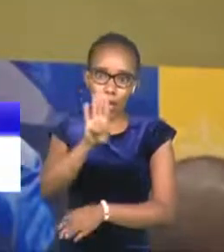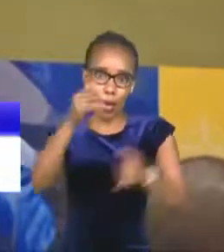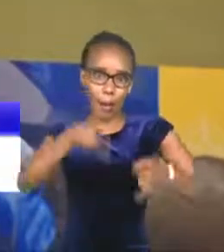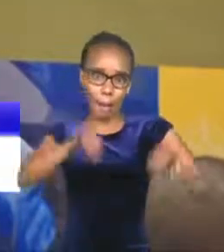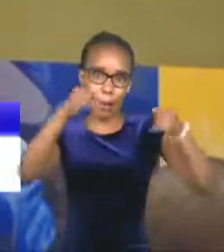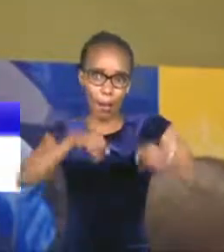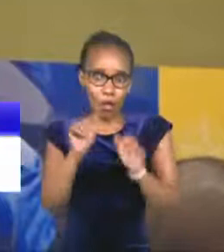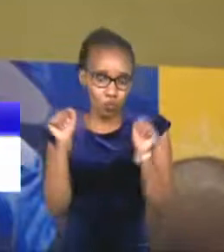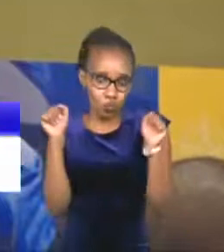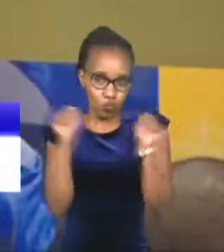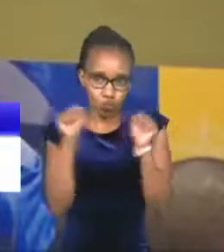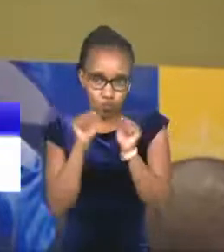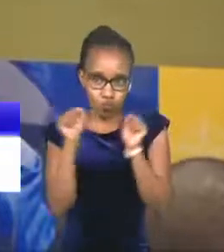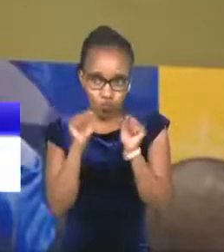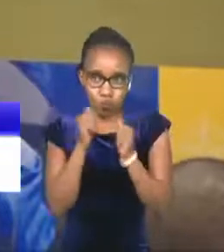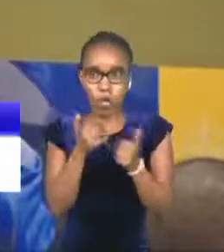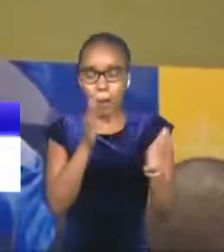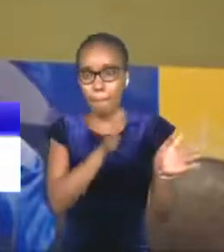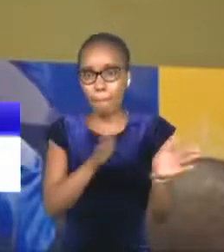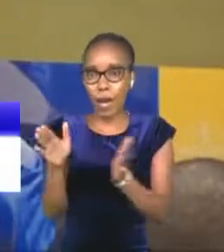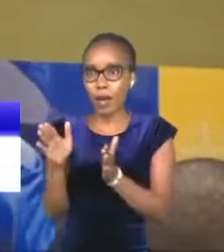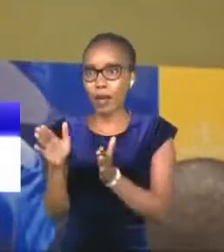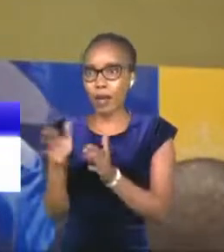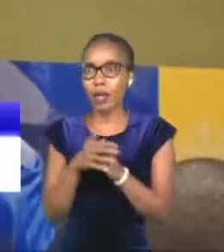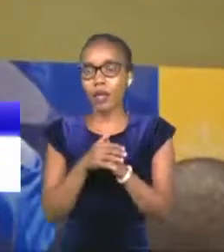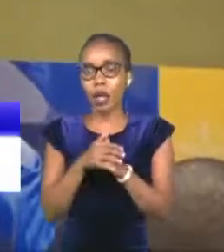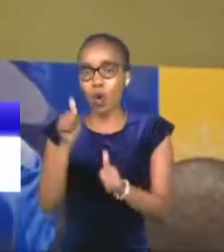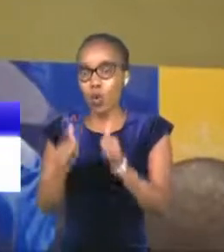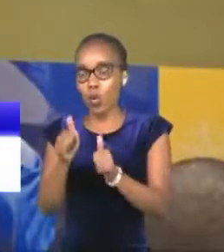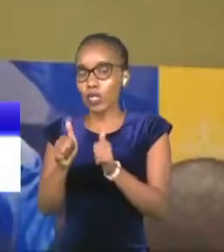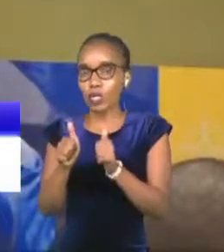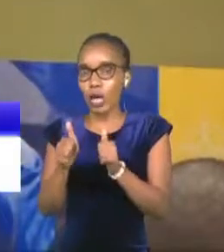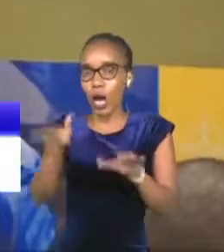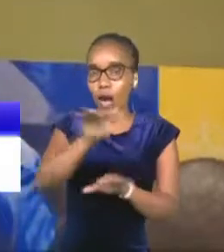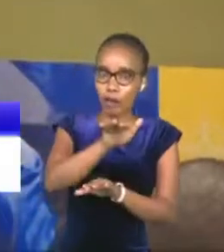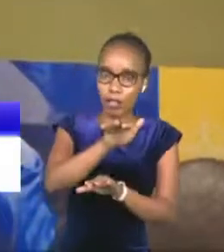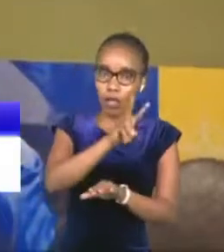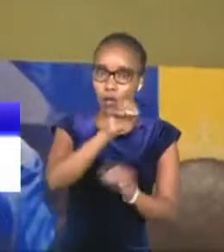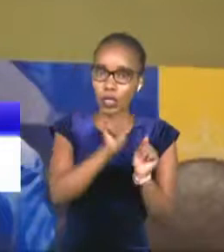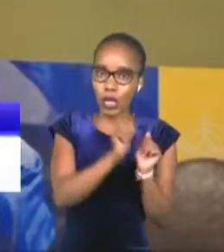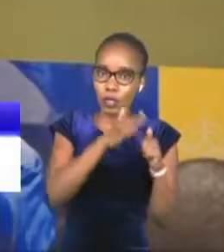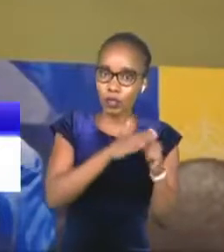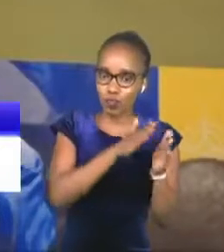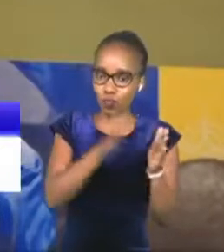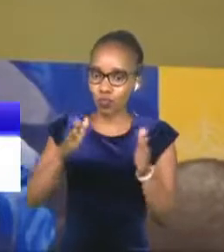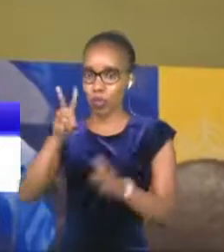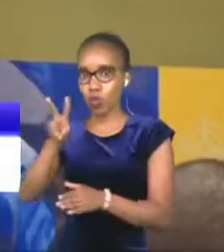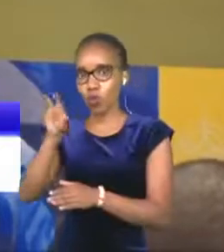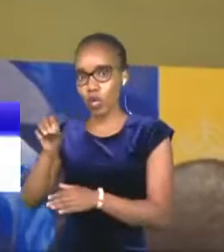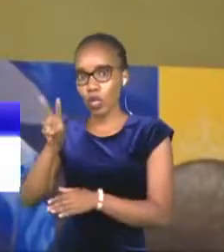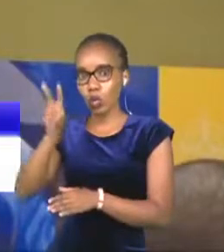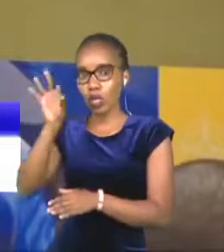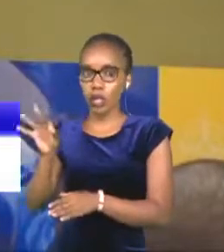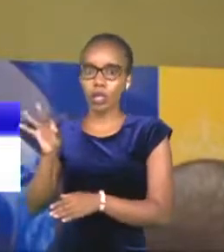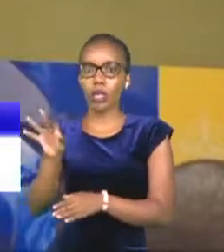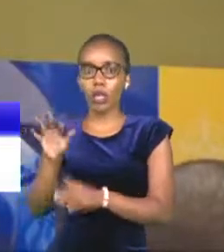our current malaria strategic plan, which covers between 2019 and 2023,